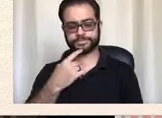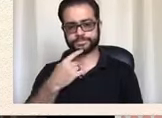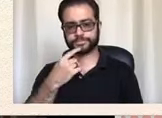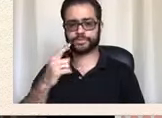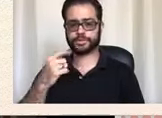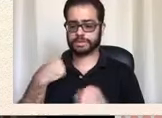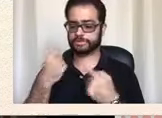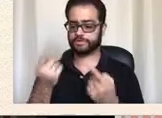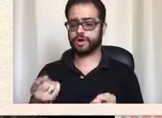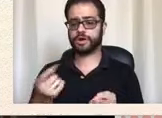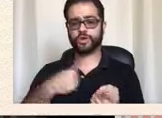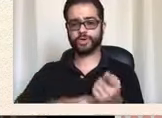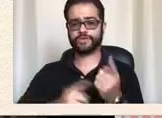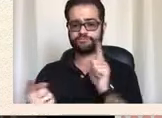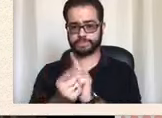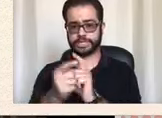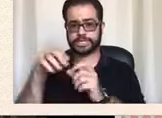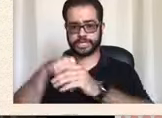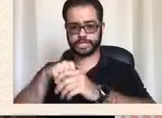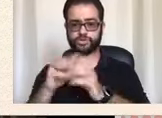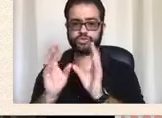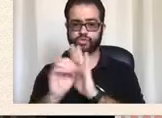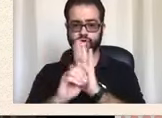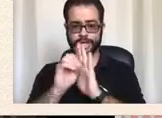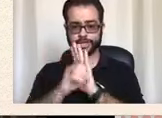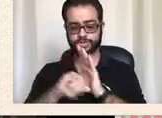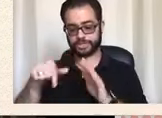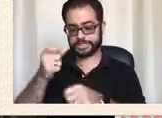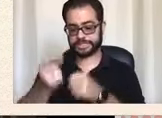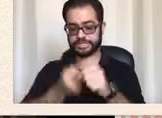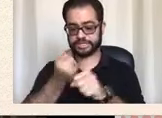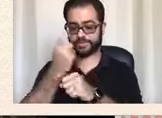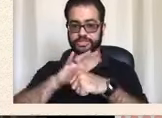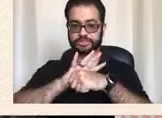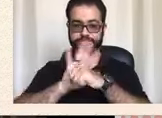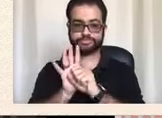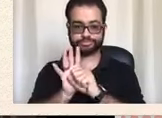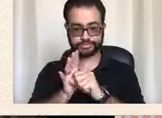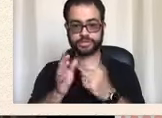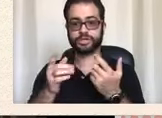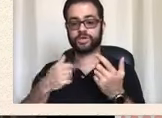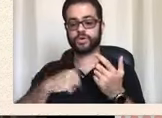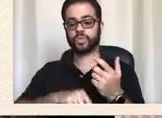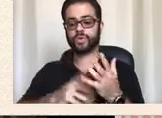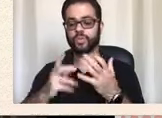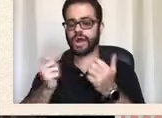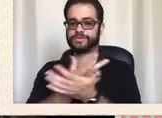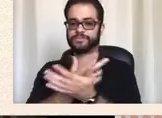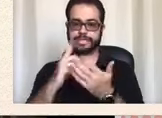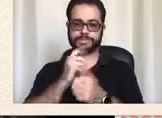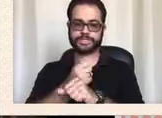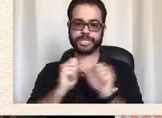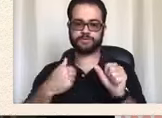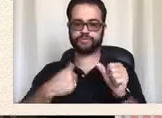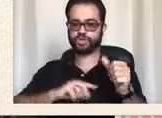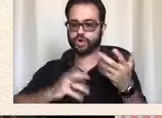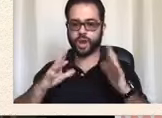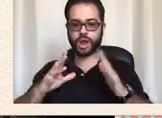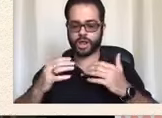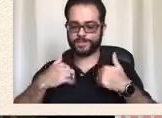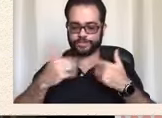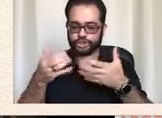have met in Orlando. This year, because of the pandemic, we want everybody to be safe. So we didn't want to take any chances on anybody